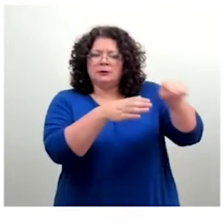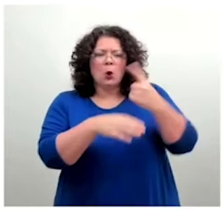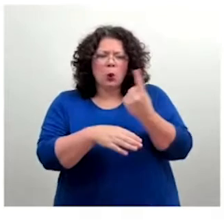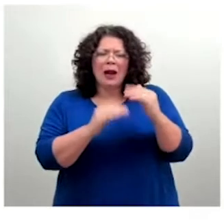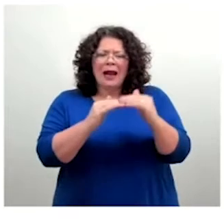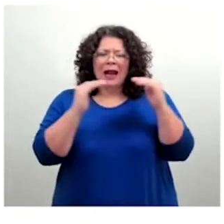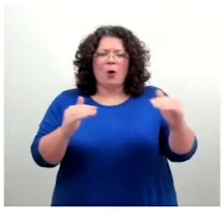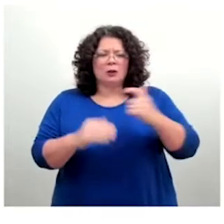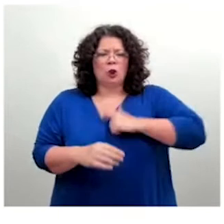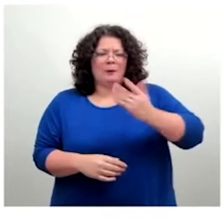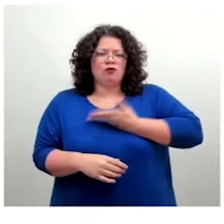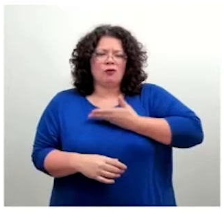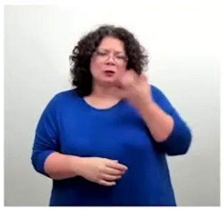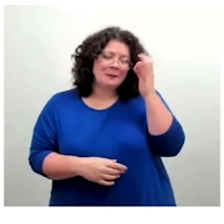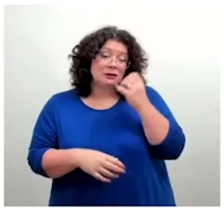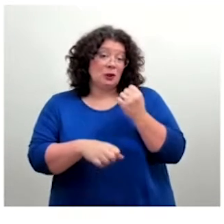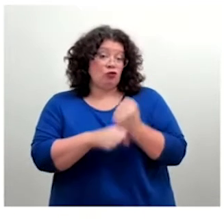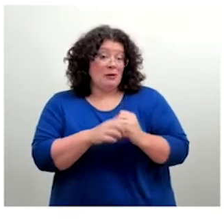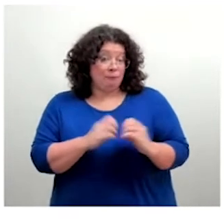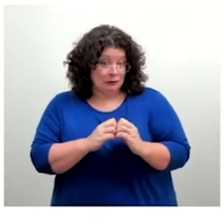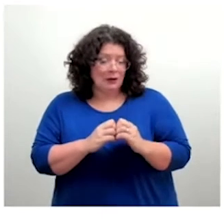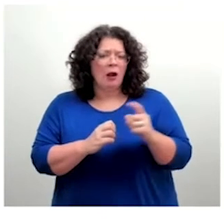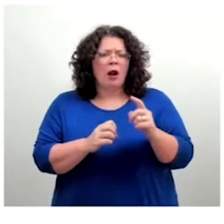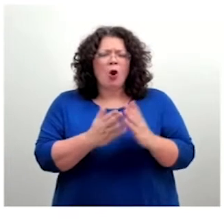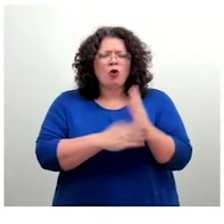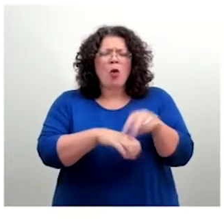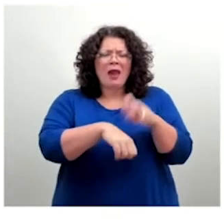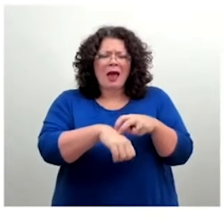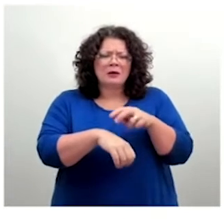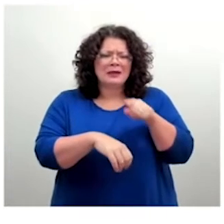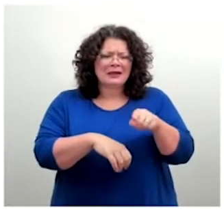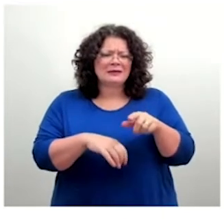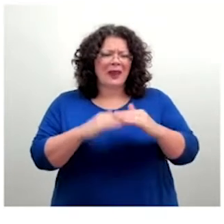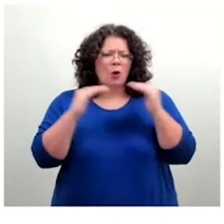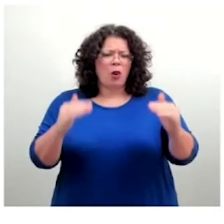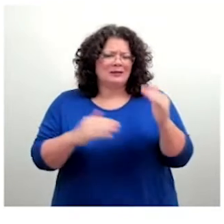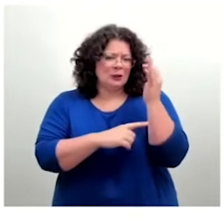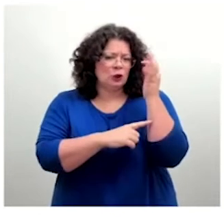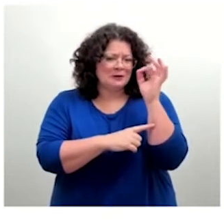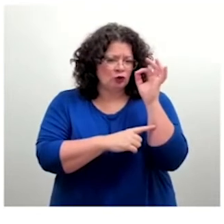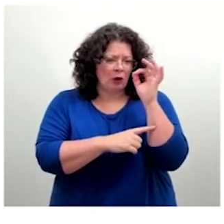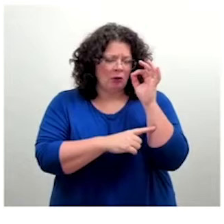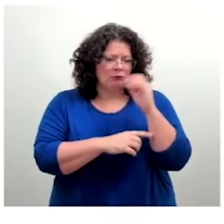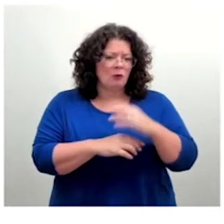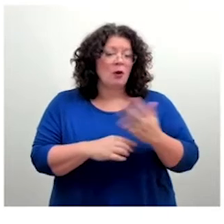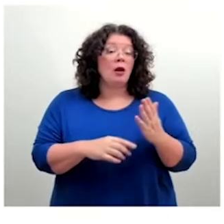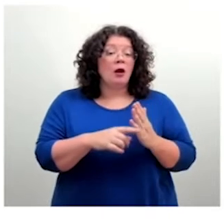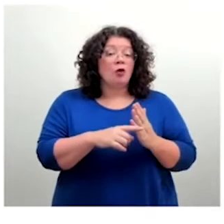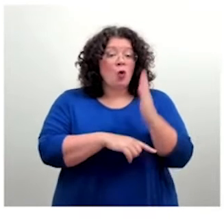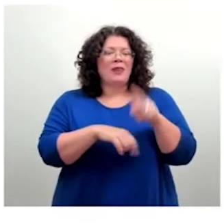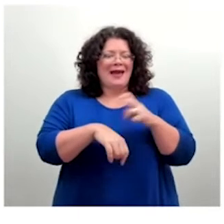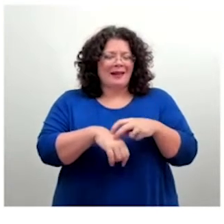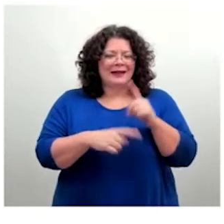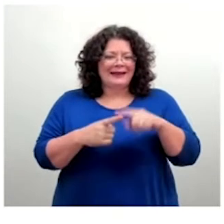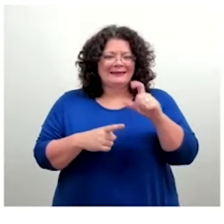This means they can use their existing legal powers under the Equality Act 2010 and the Disability Discrimination Act 1995